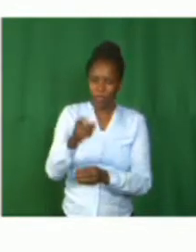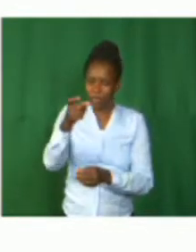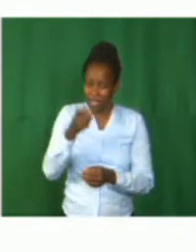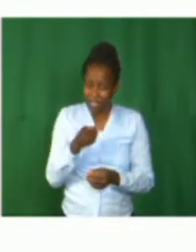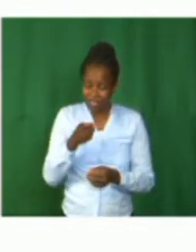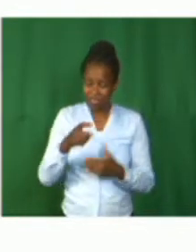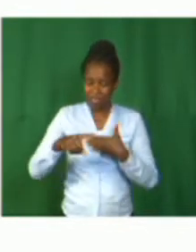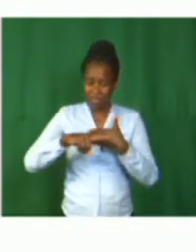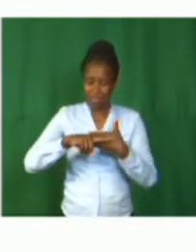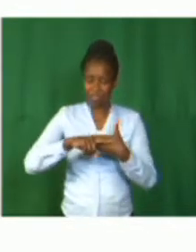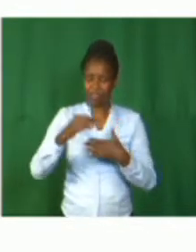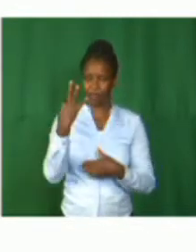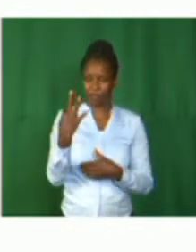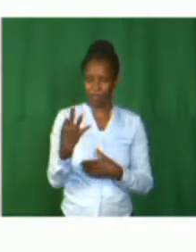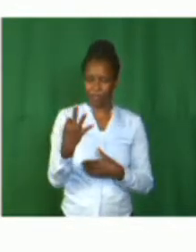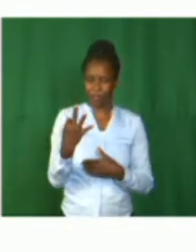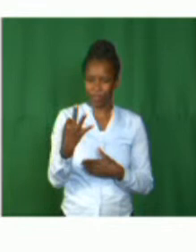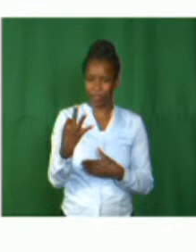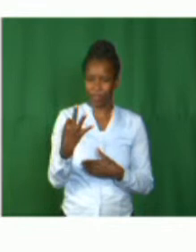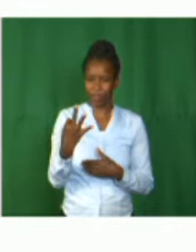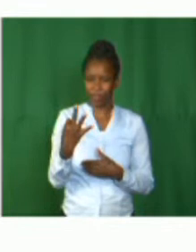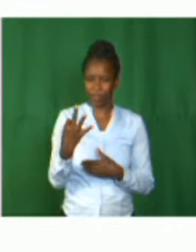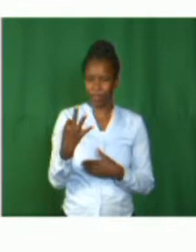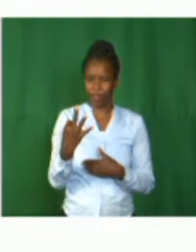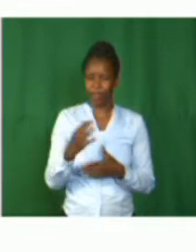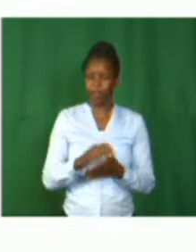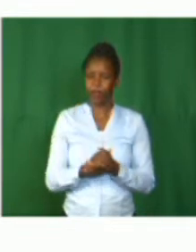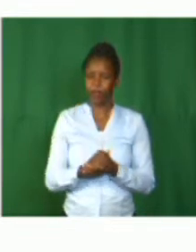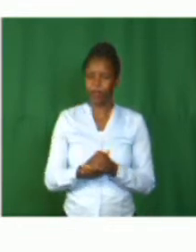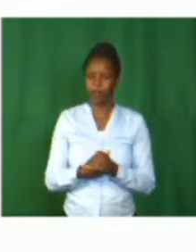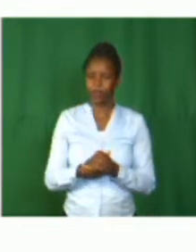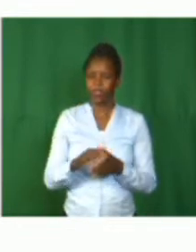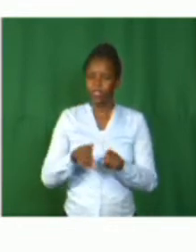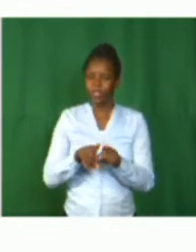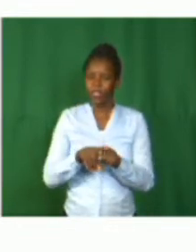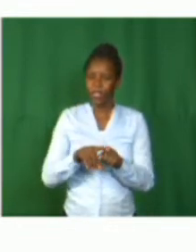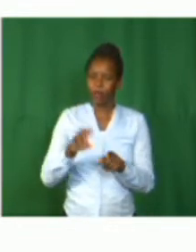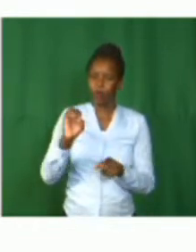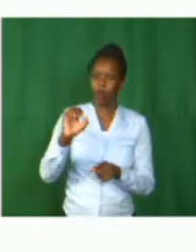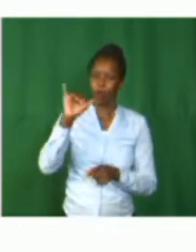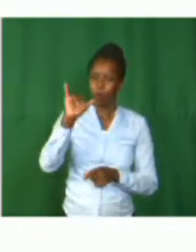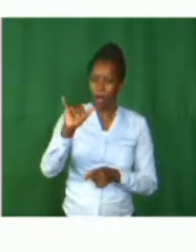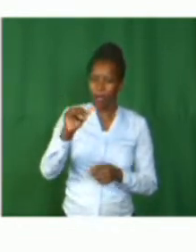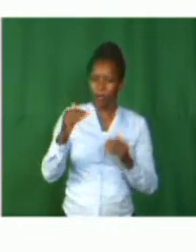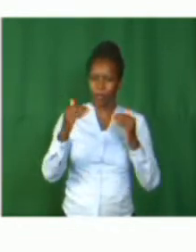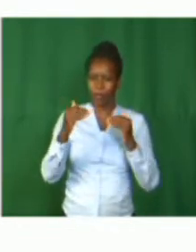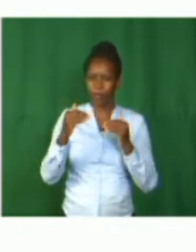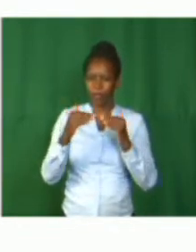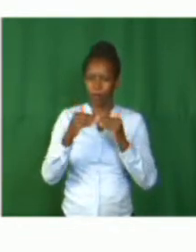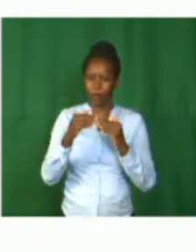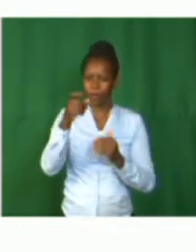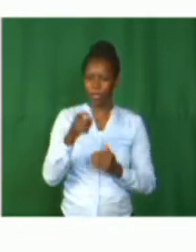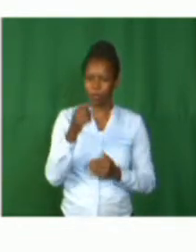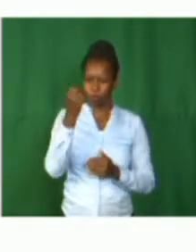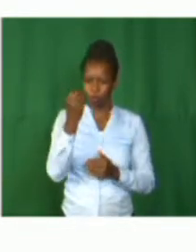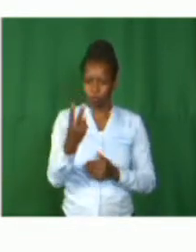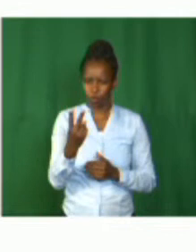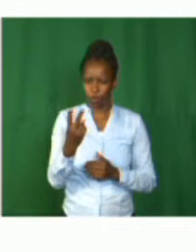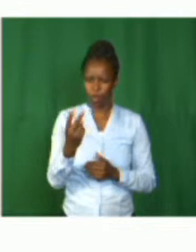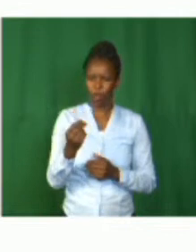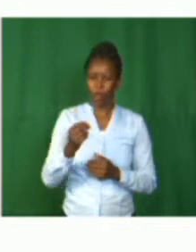is -3, into this equation here. Y is equal to x squared minus x minus